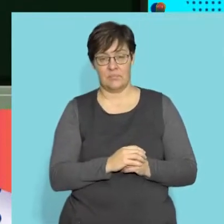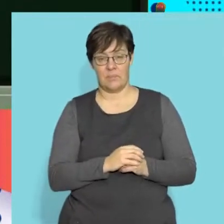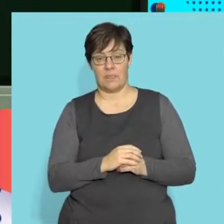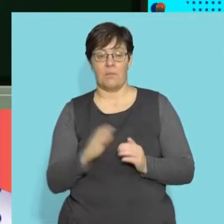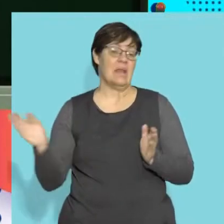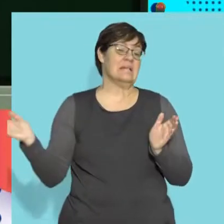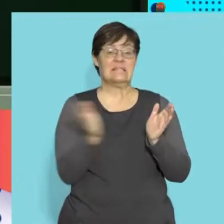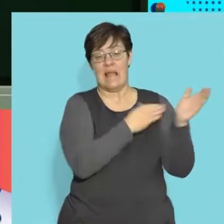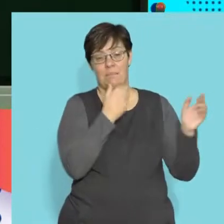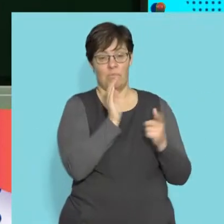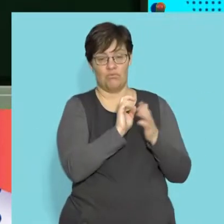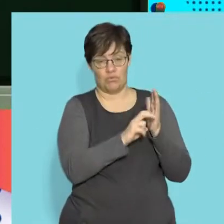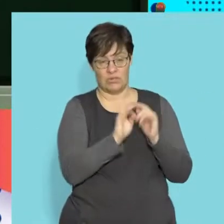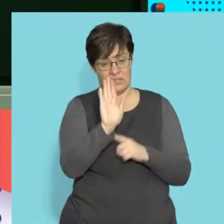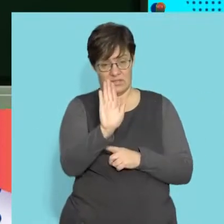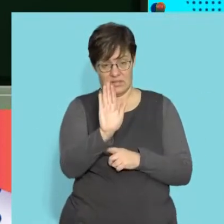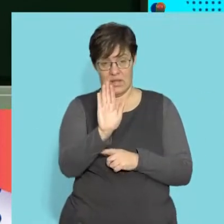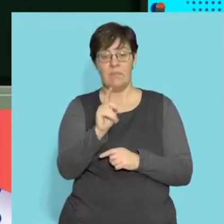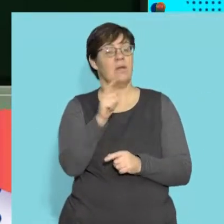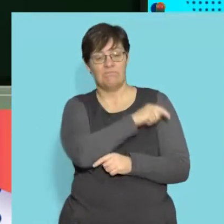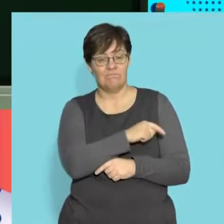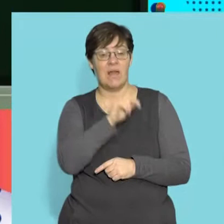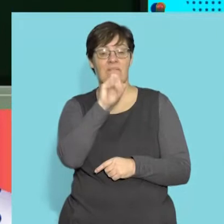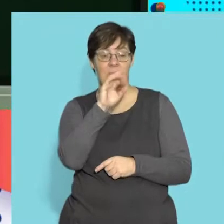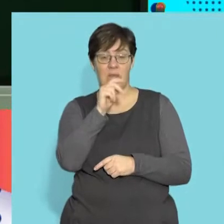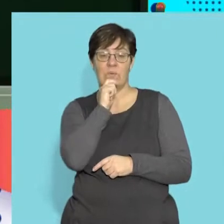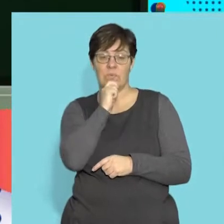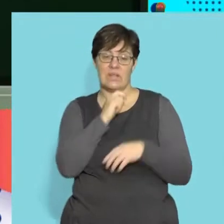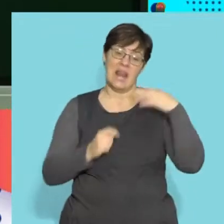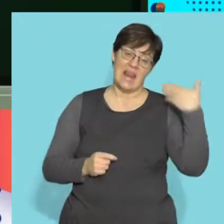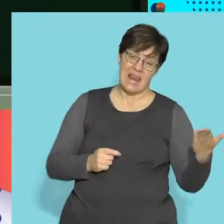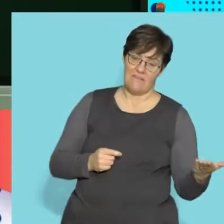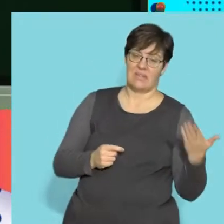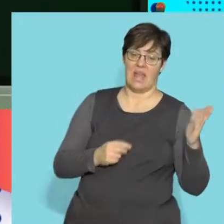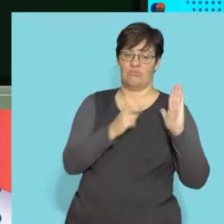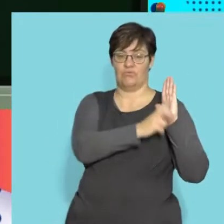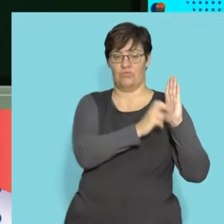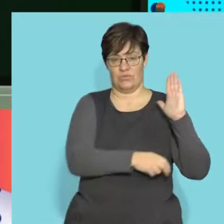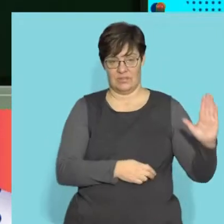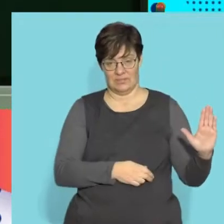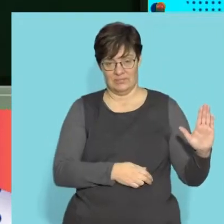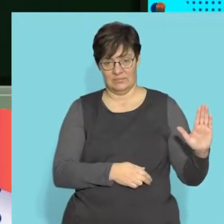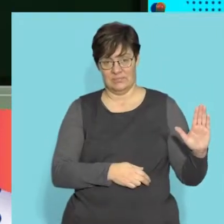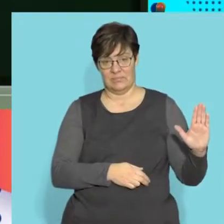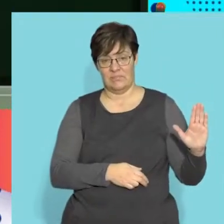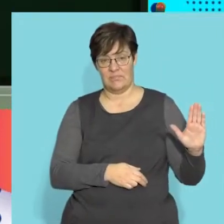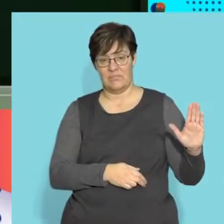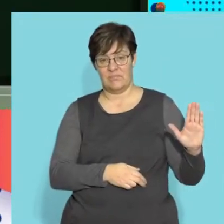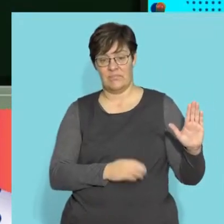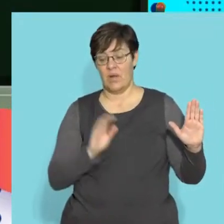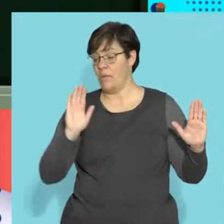so instead of using the slap rule, Fleming uses the left-hand rule.